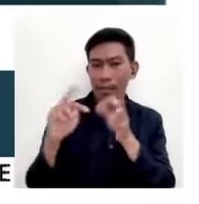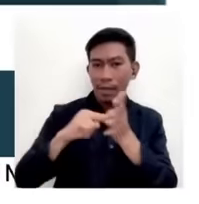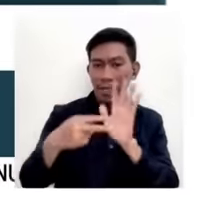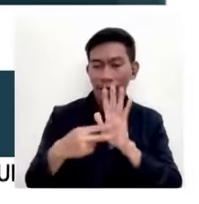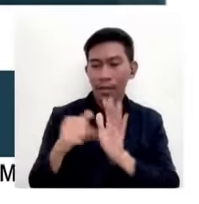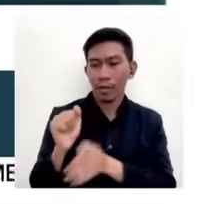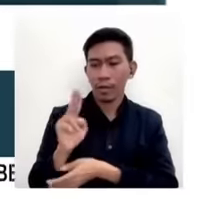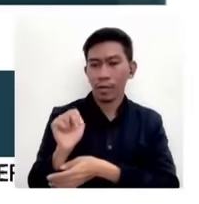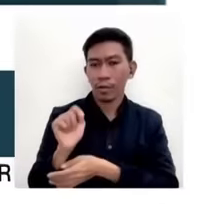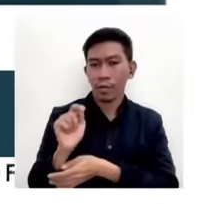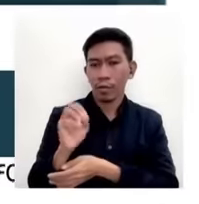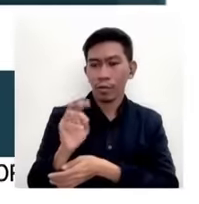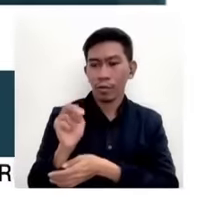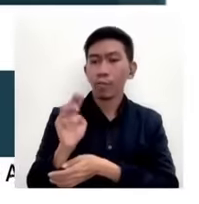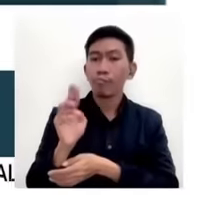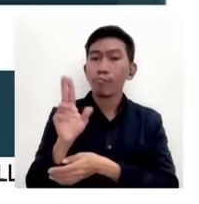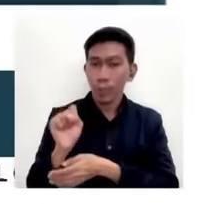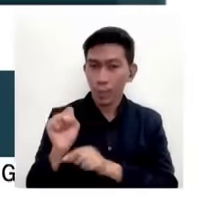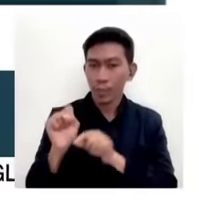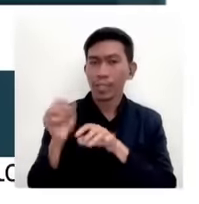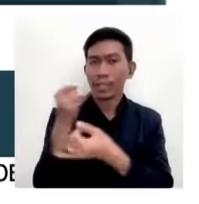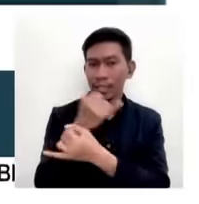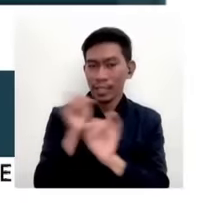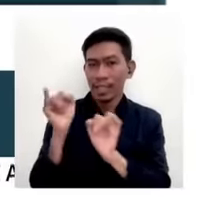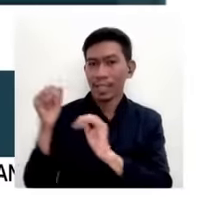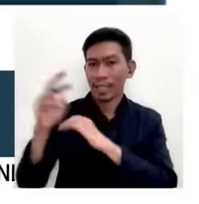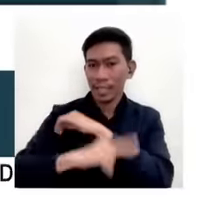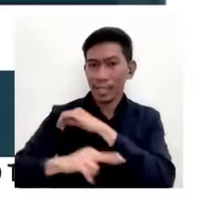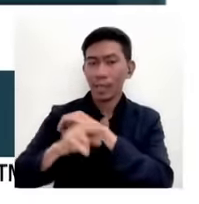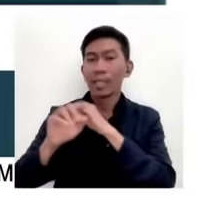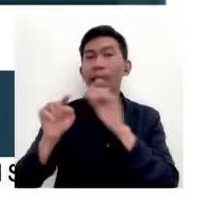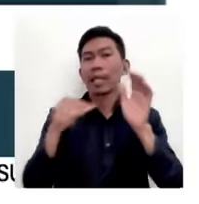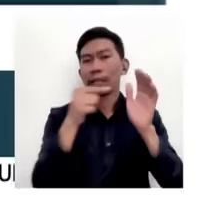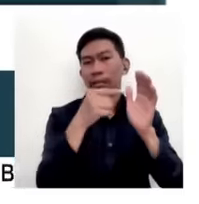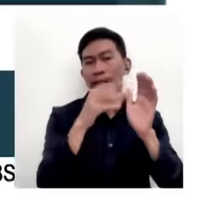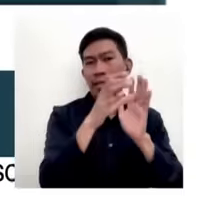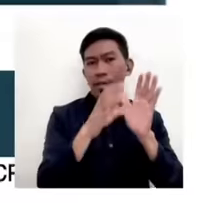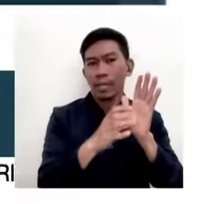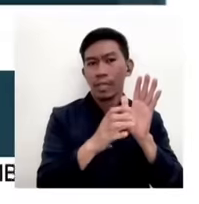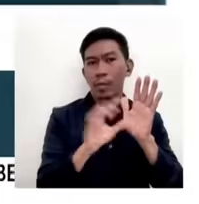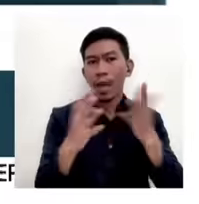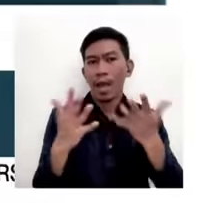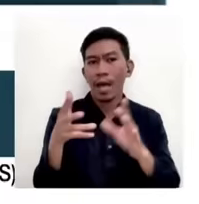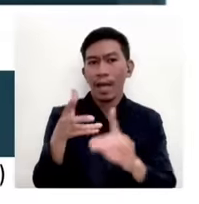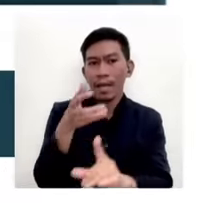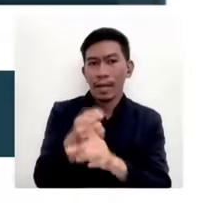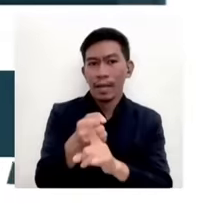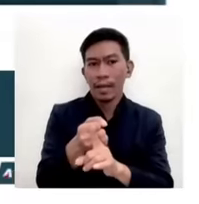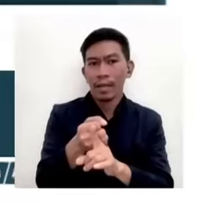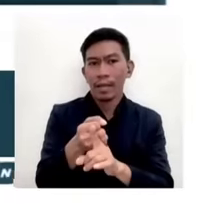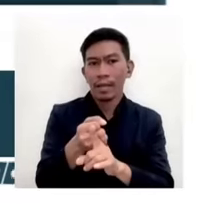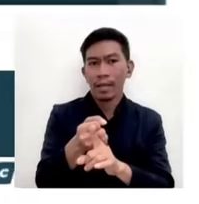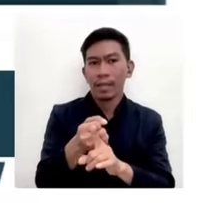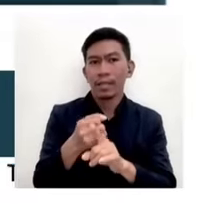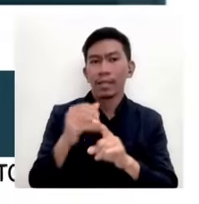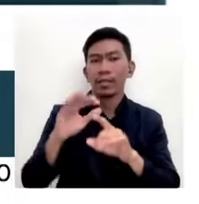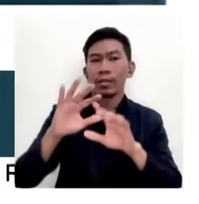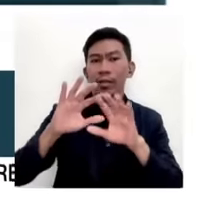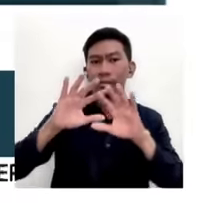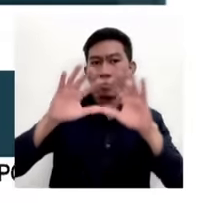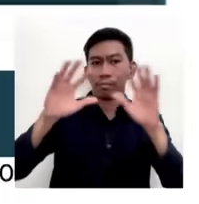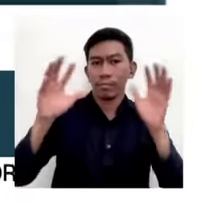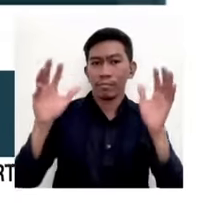sa 1987 Constitution, and it will not have an impact on the entirety of the 1987